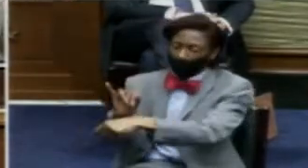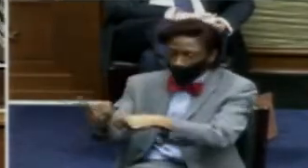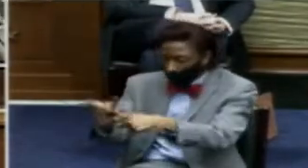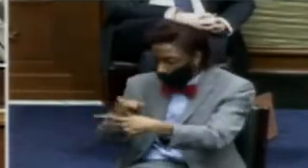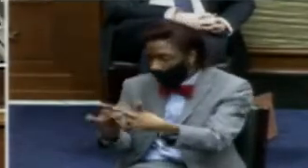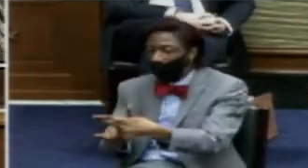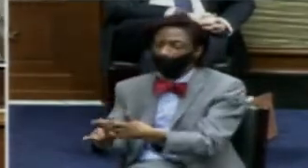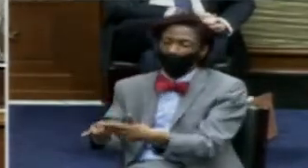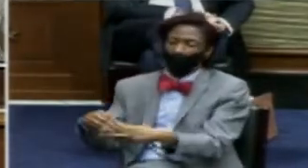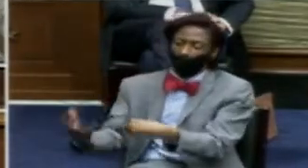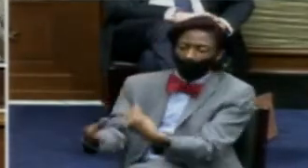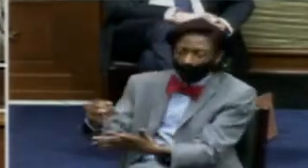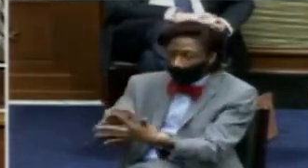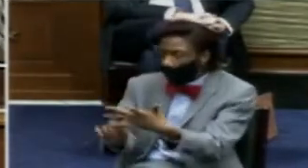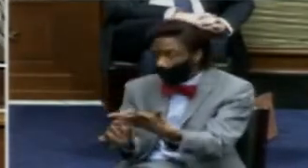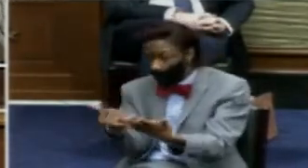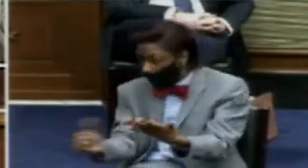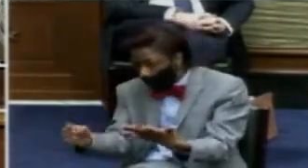or anything of the kind?